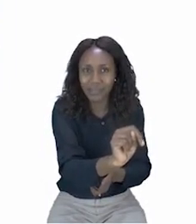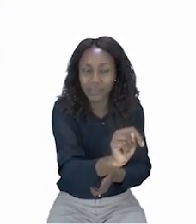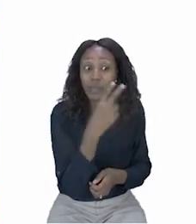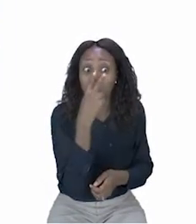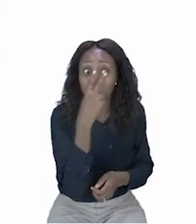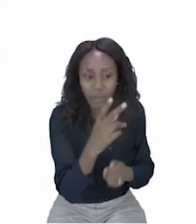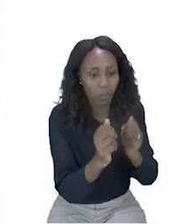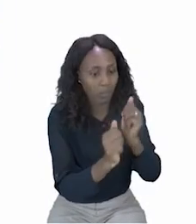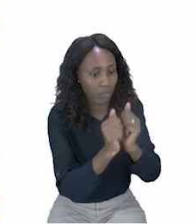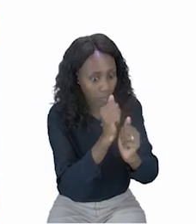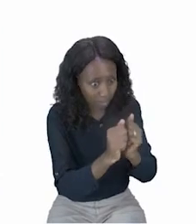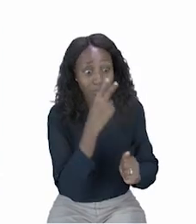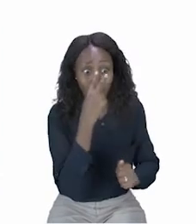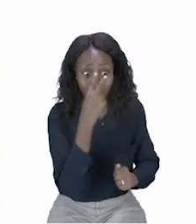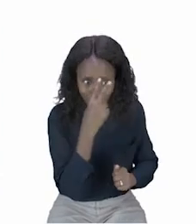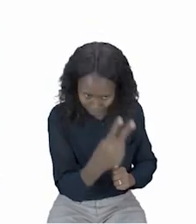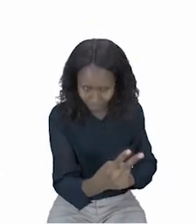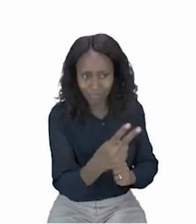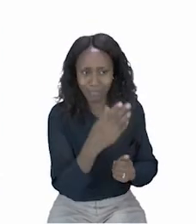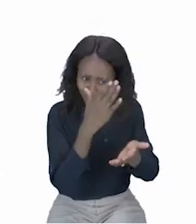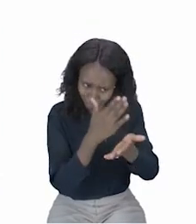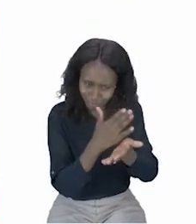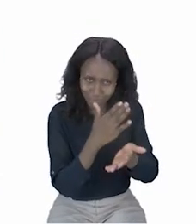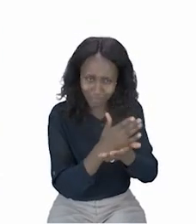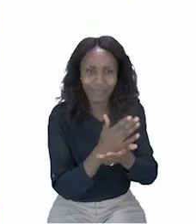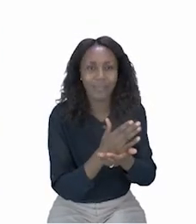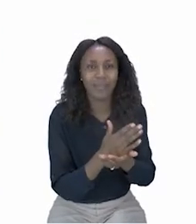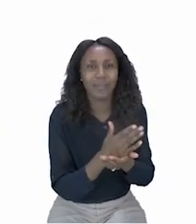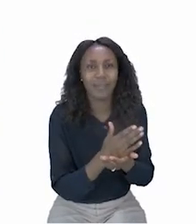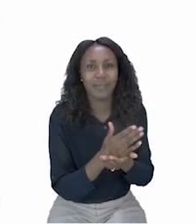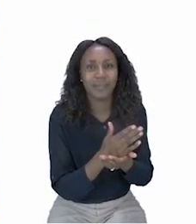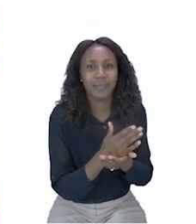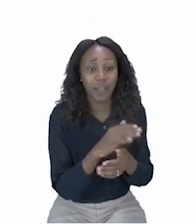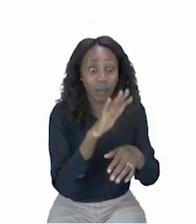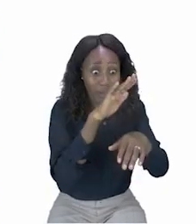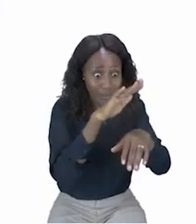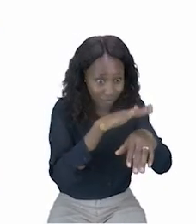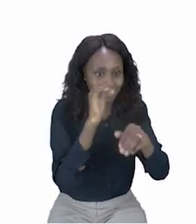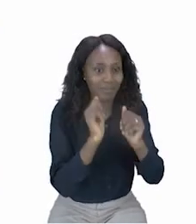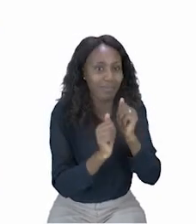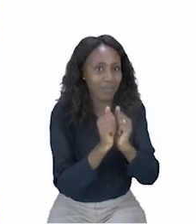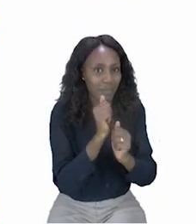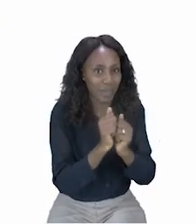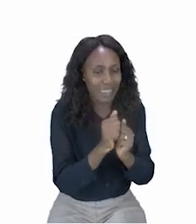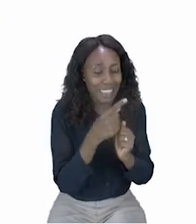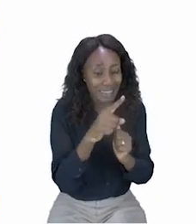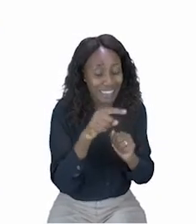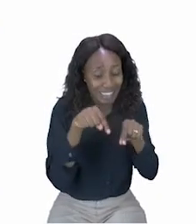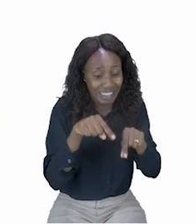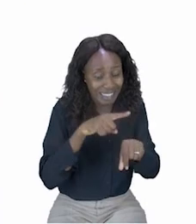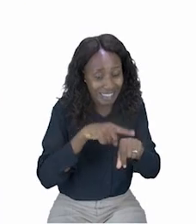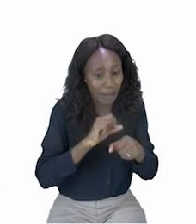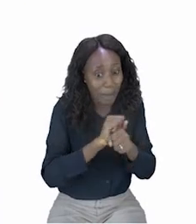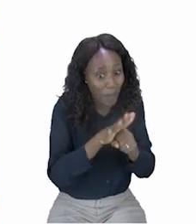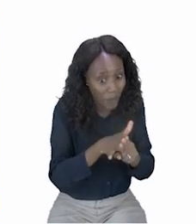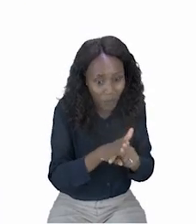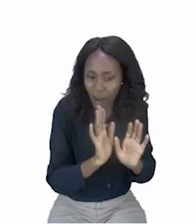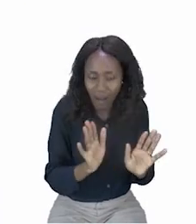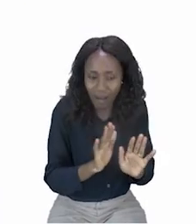a person that we call a brother and we can touch them. But because this is the time